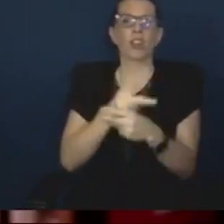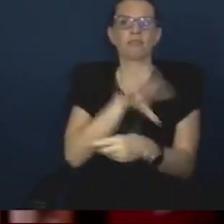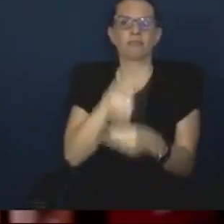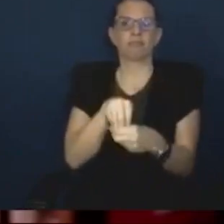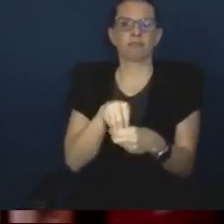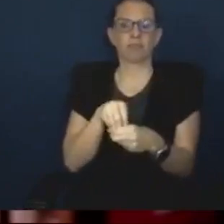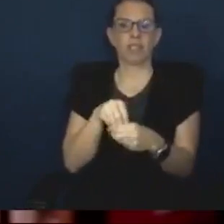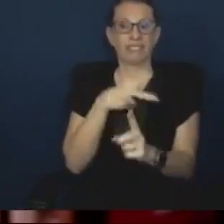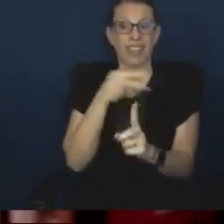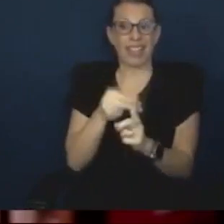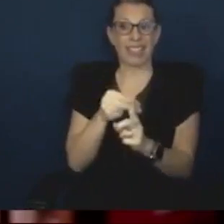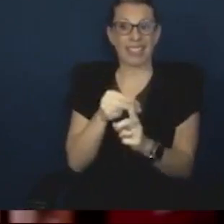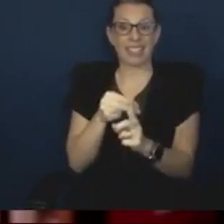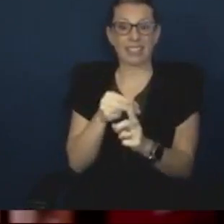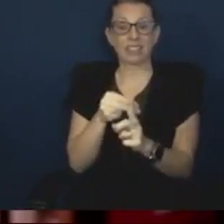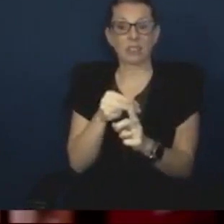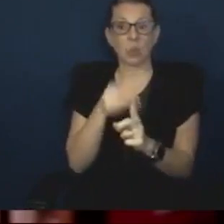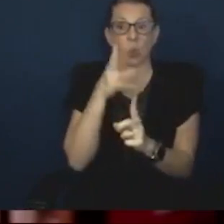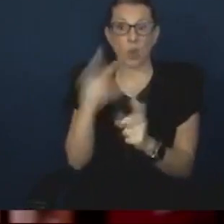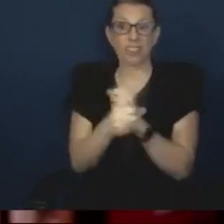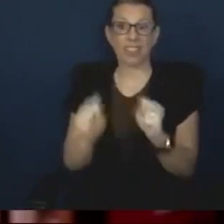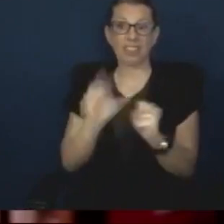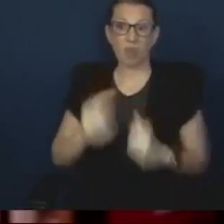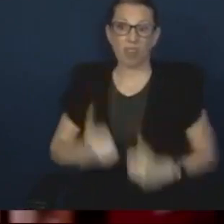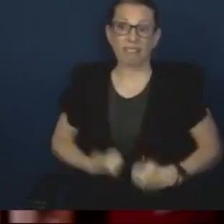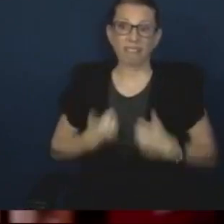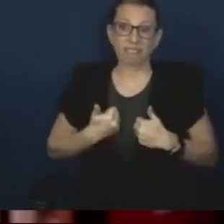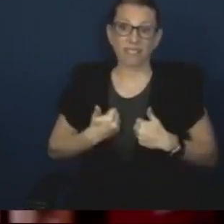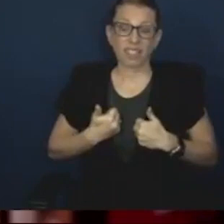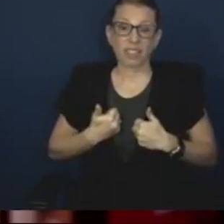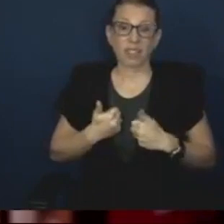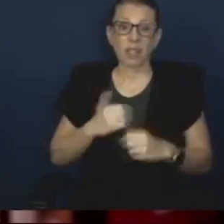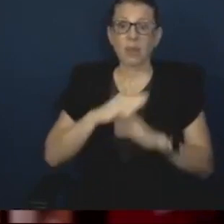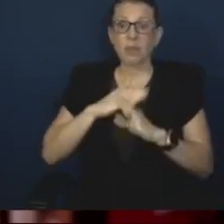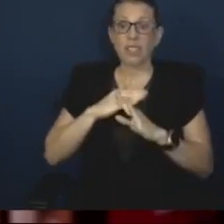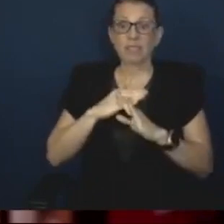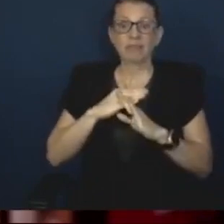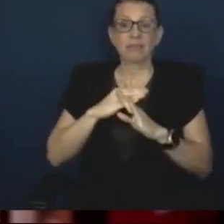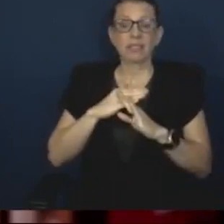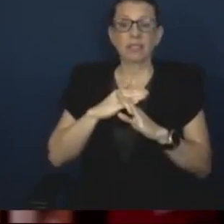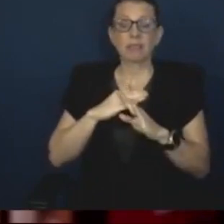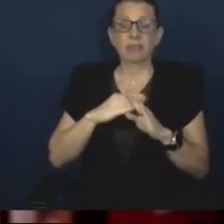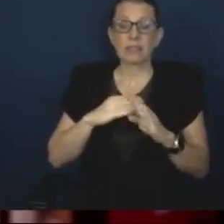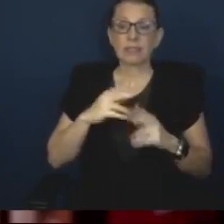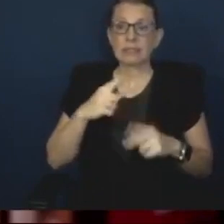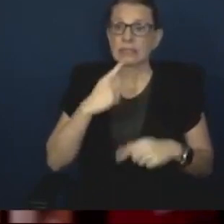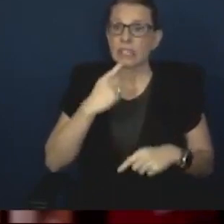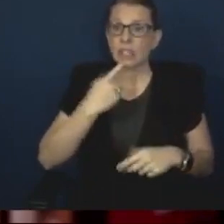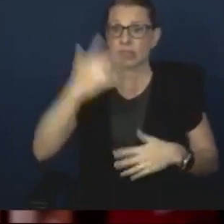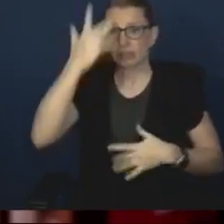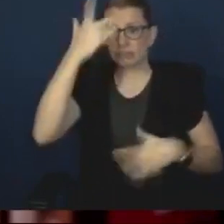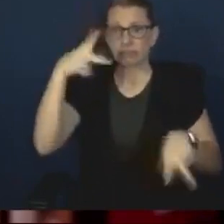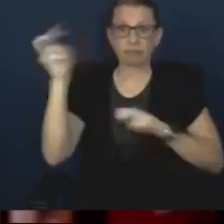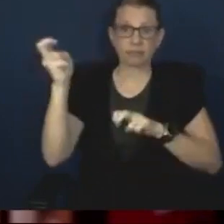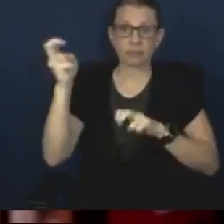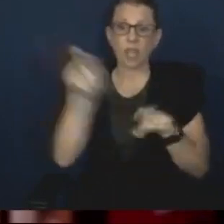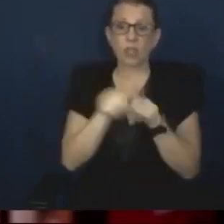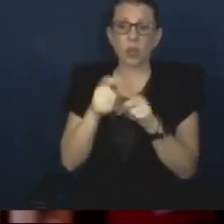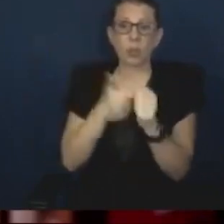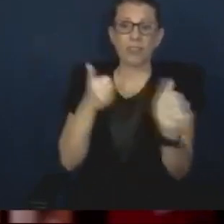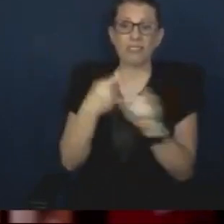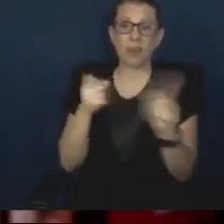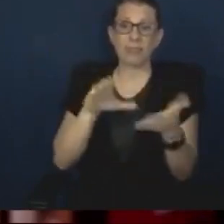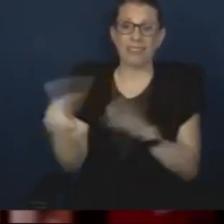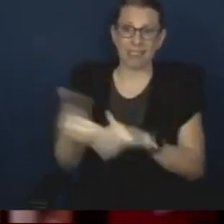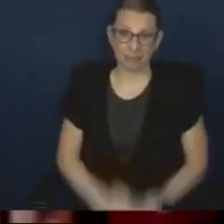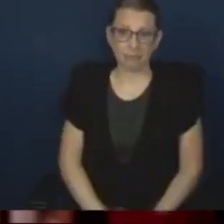vaccines will save your life. They will prevent you from getting serious illness, and they will prevent you from dying. So the answer is the